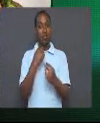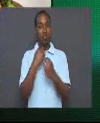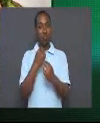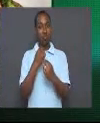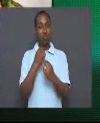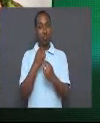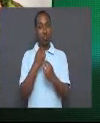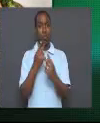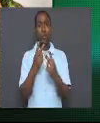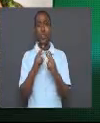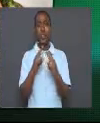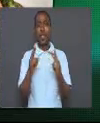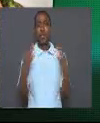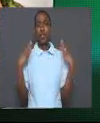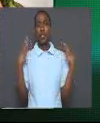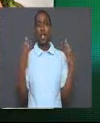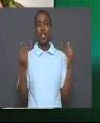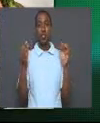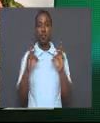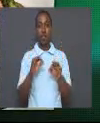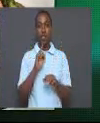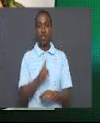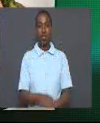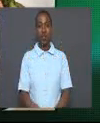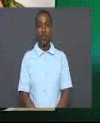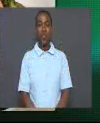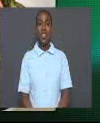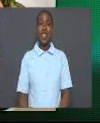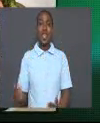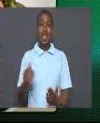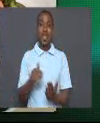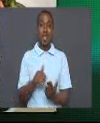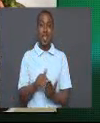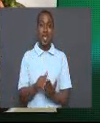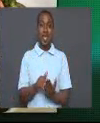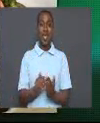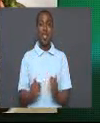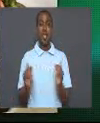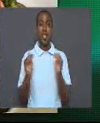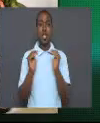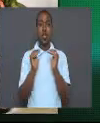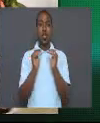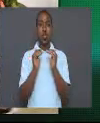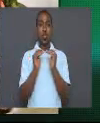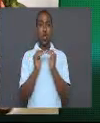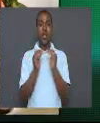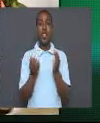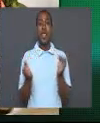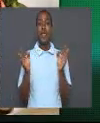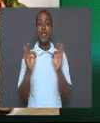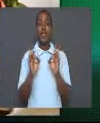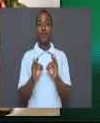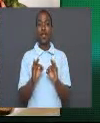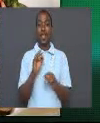important for your health. It is also equally important to